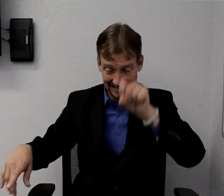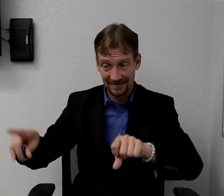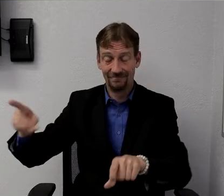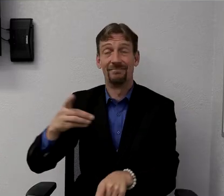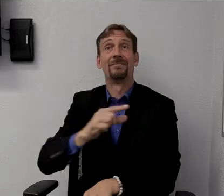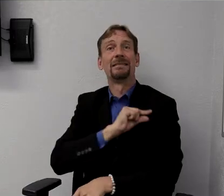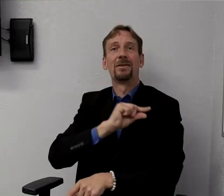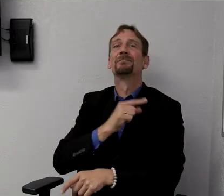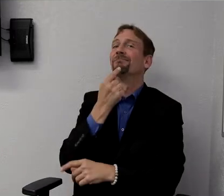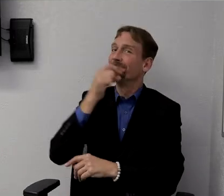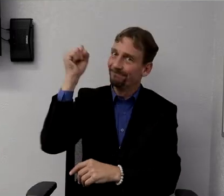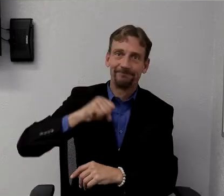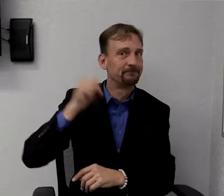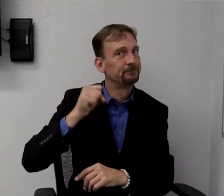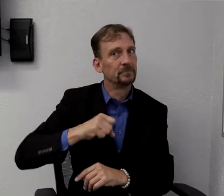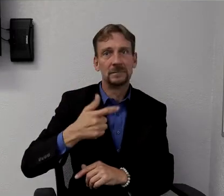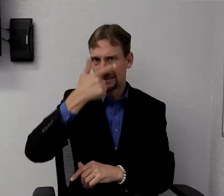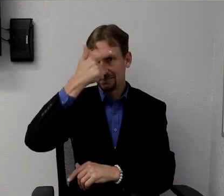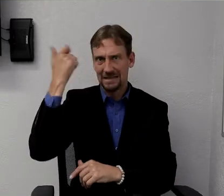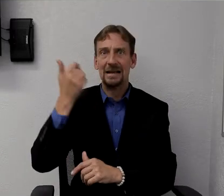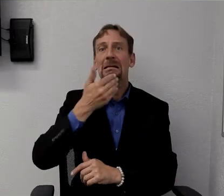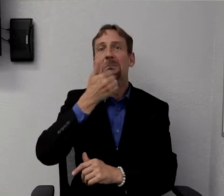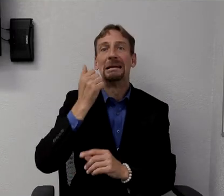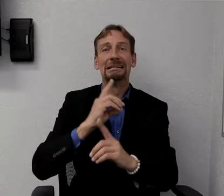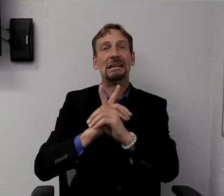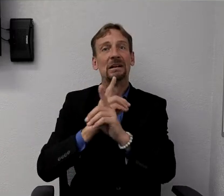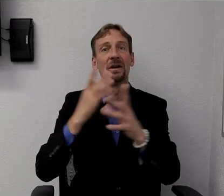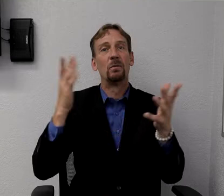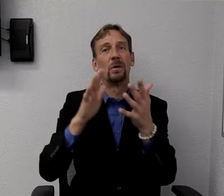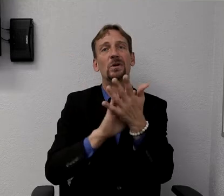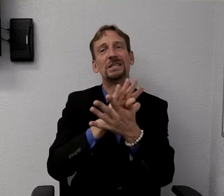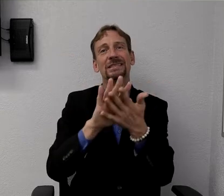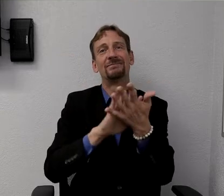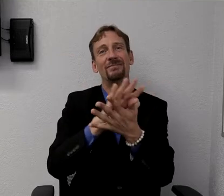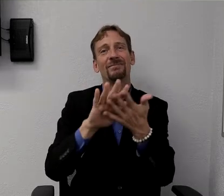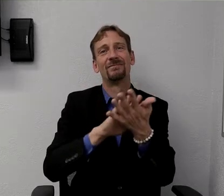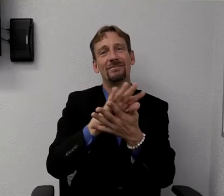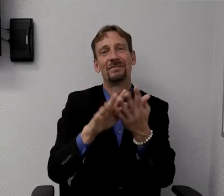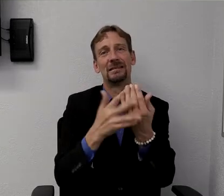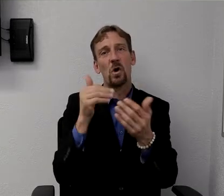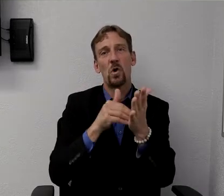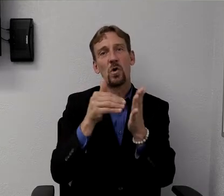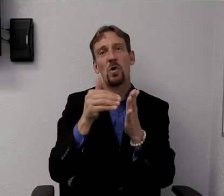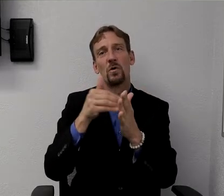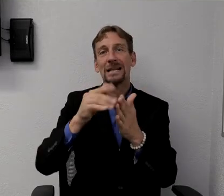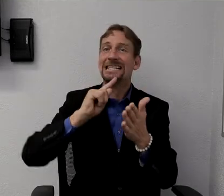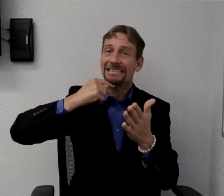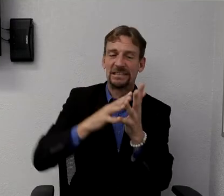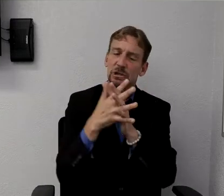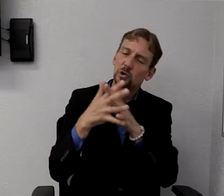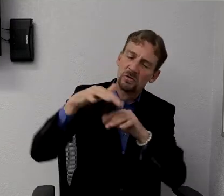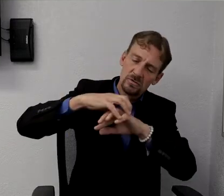best defense against the virus is to wash your hands thoroughly and frequently, and don't touch your face, because the